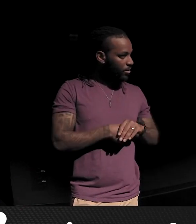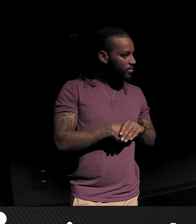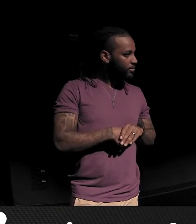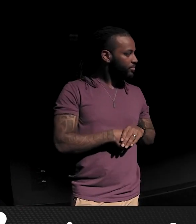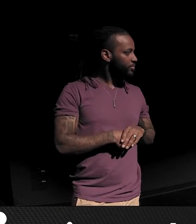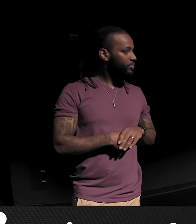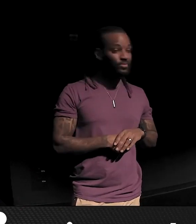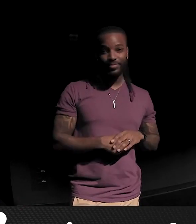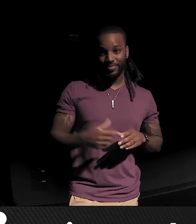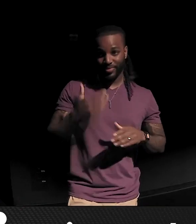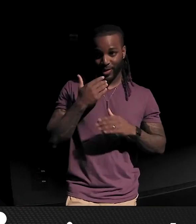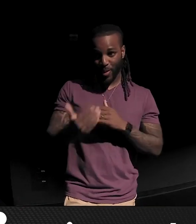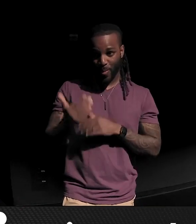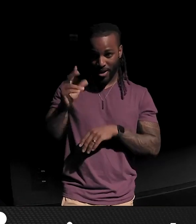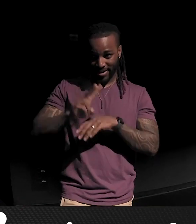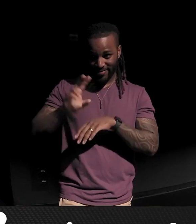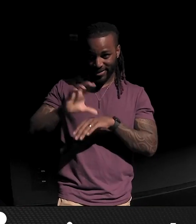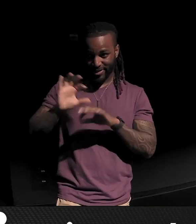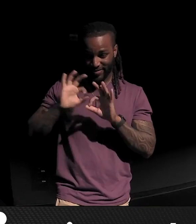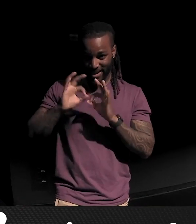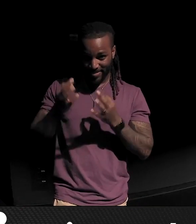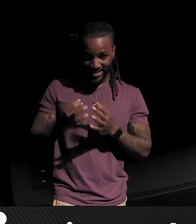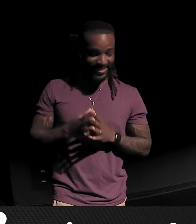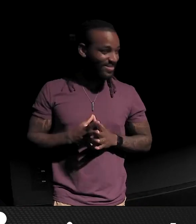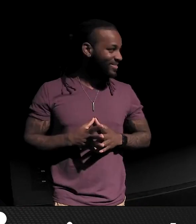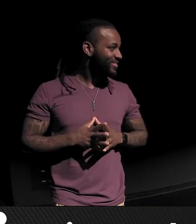Good morning, Vineyard family.